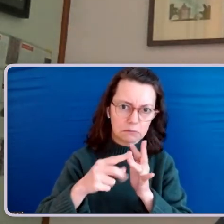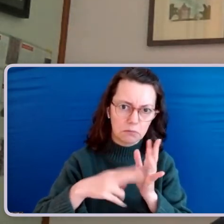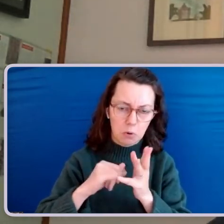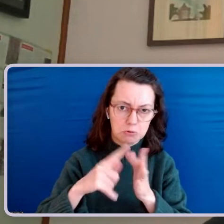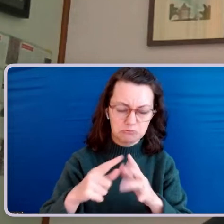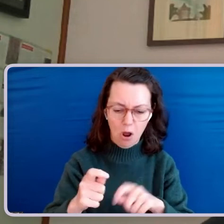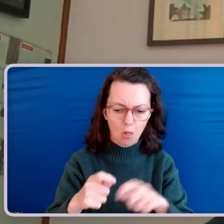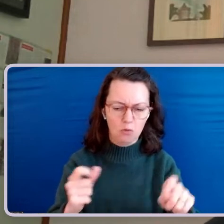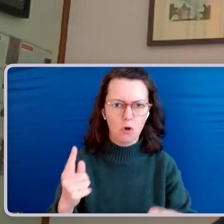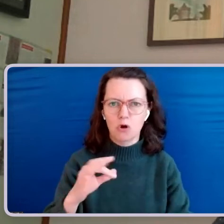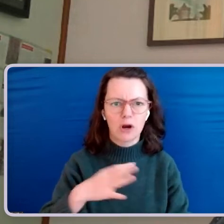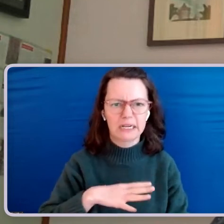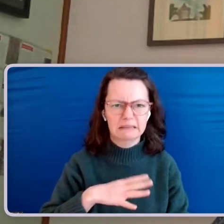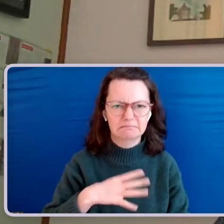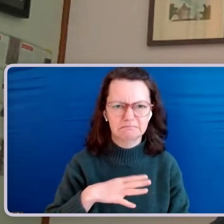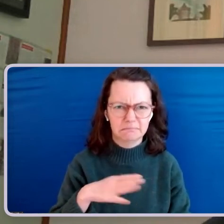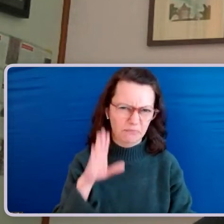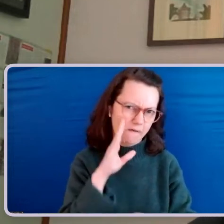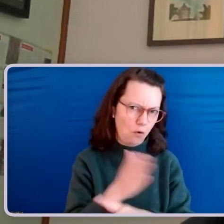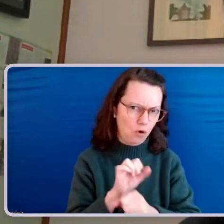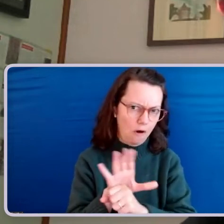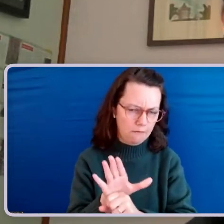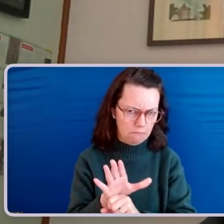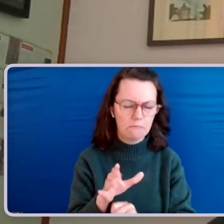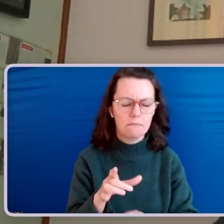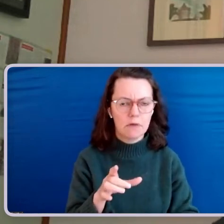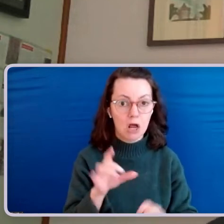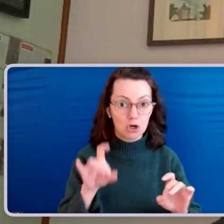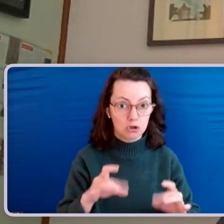that the Australian health system had developed in.